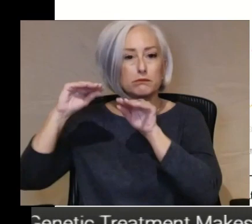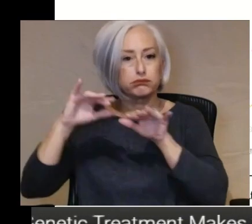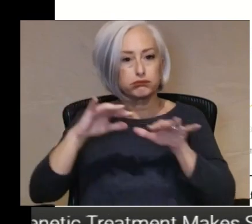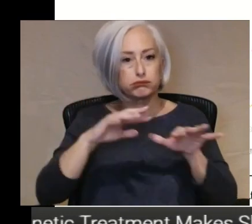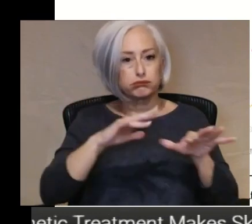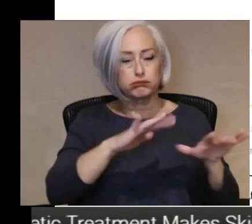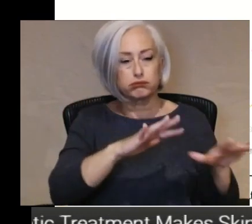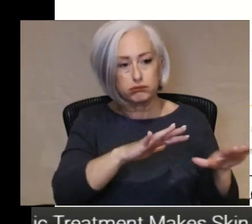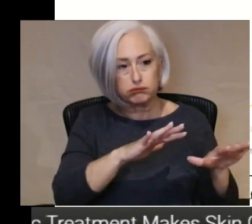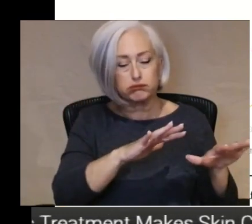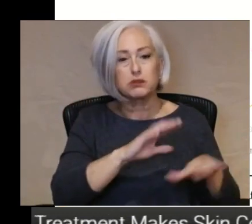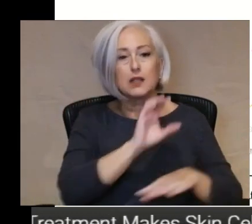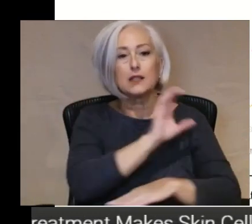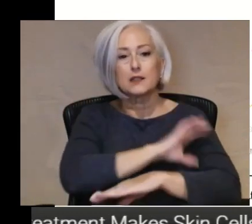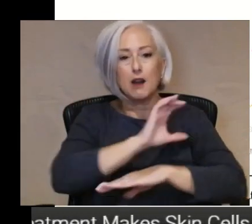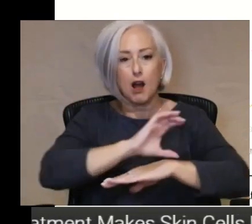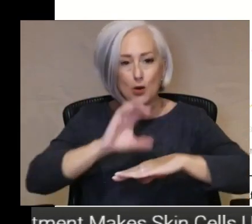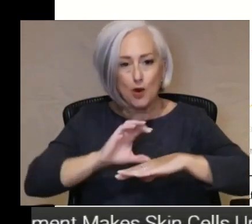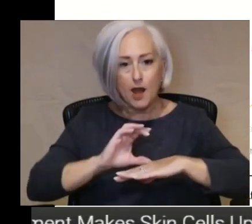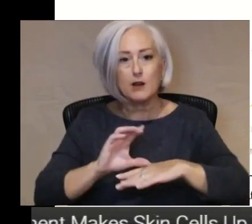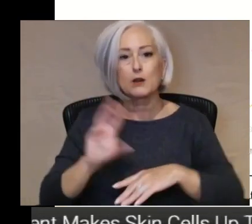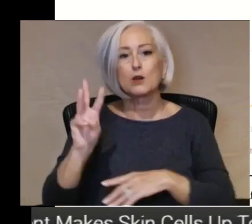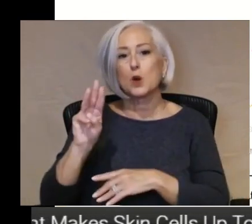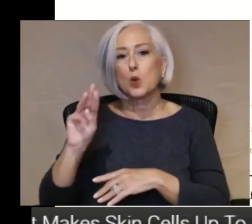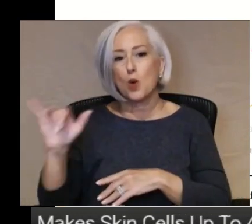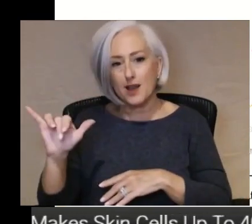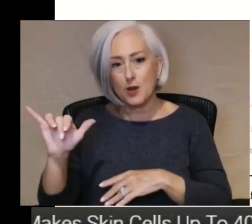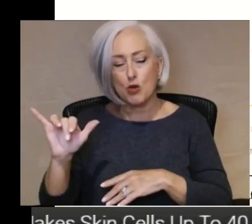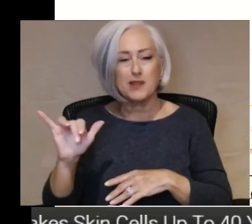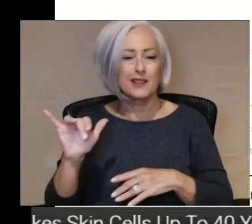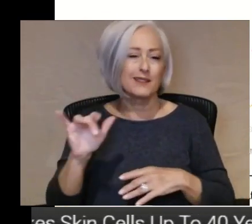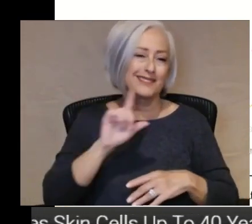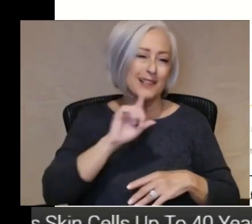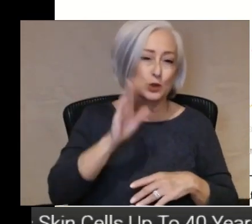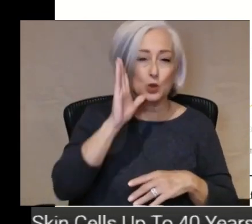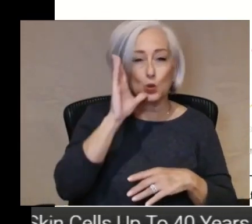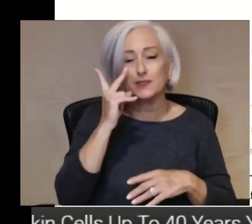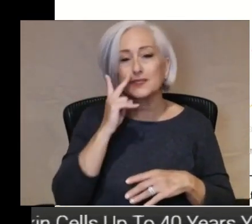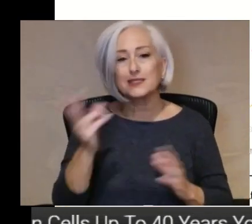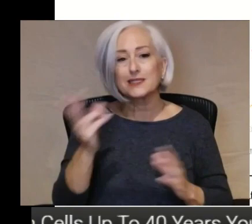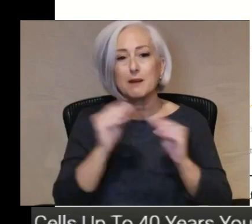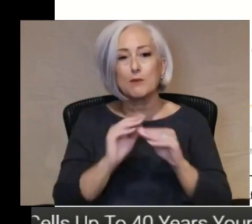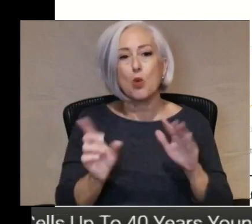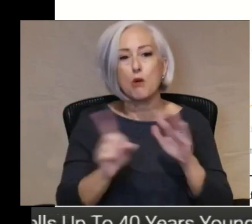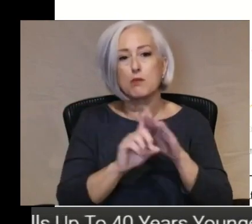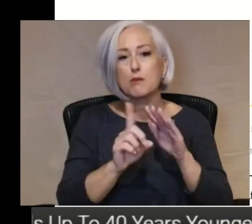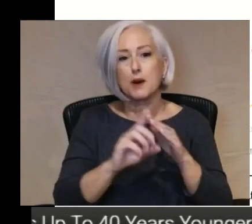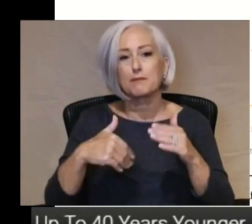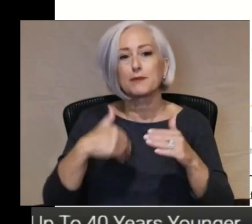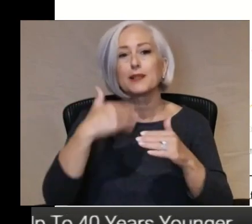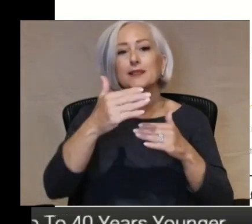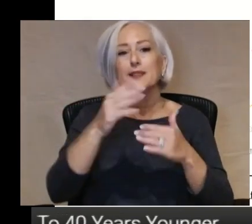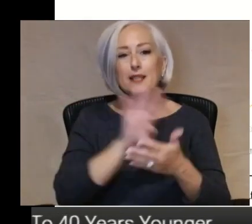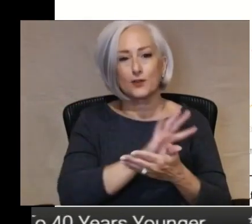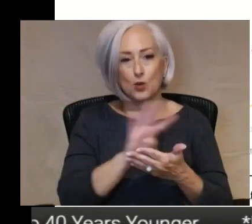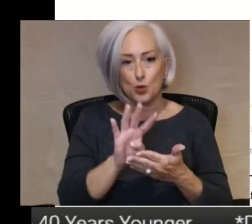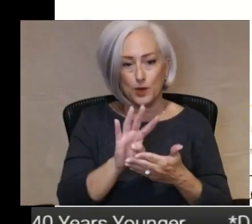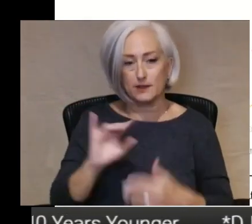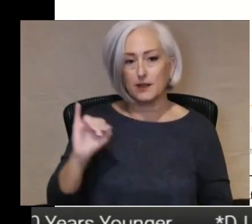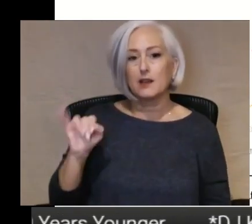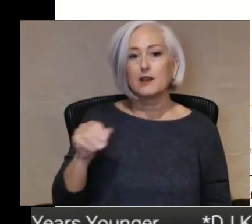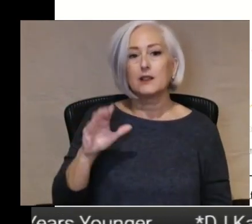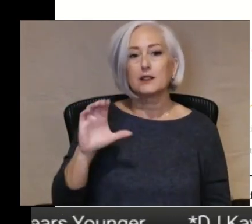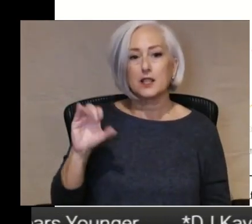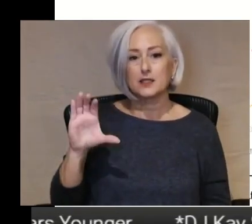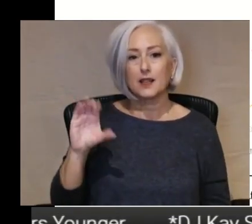that we're going to start seeing it emerge here in the Midwest probably in the next 4 weeks. We know that Johnson County had an uptick in numbers. We know we've had more employees